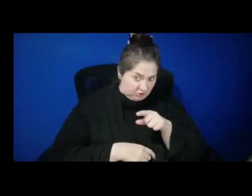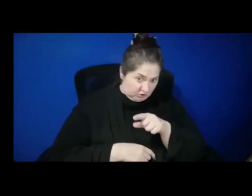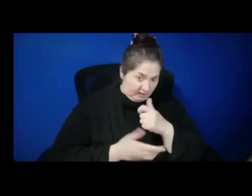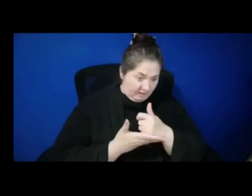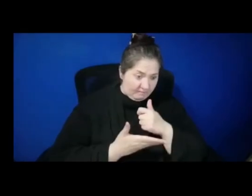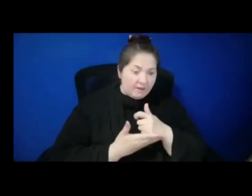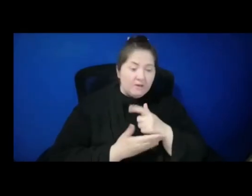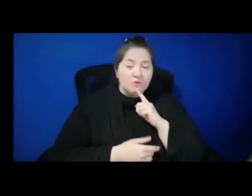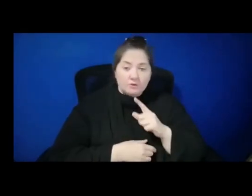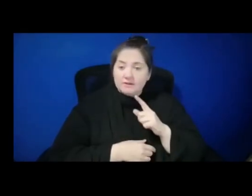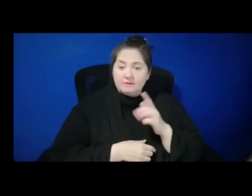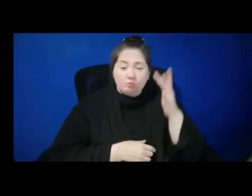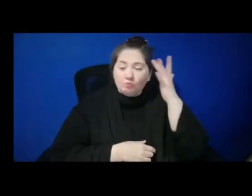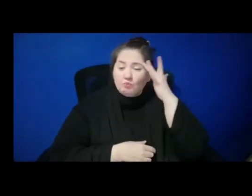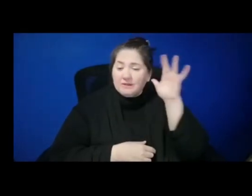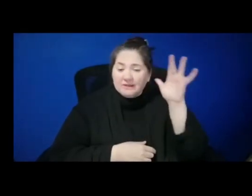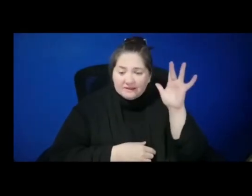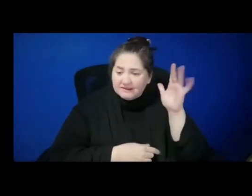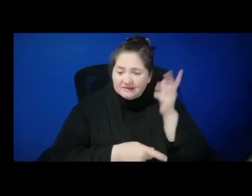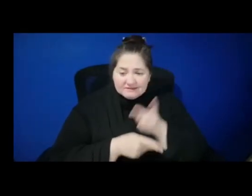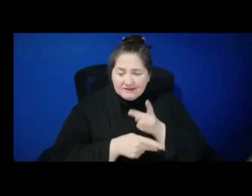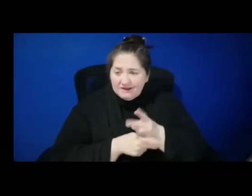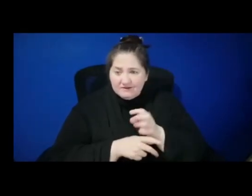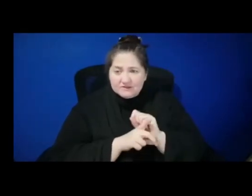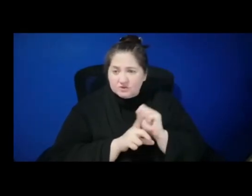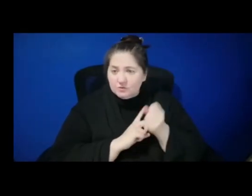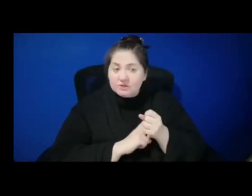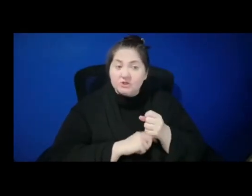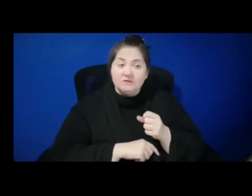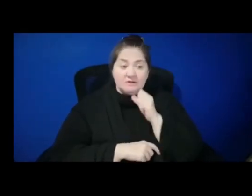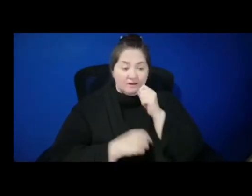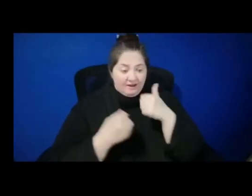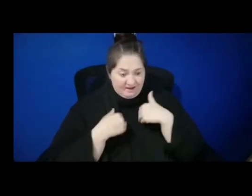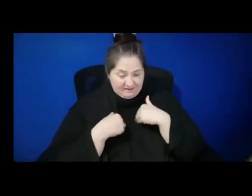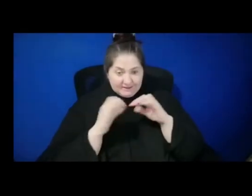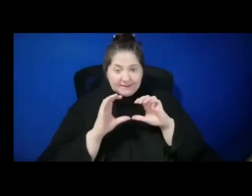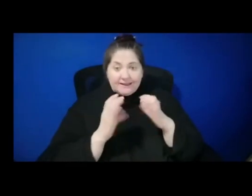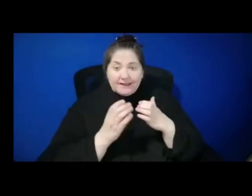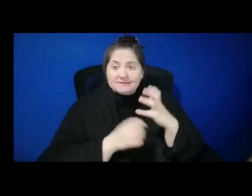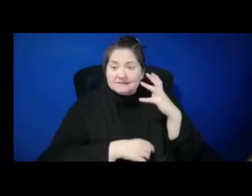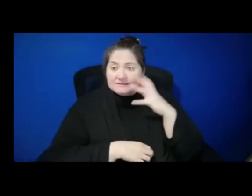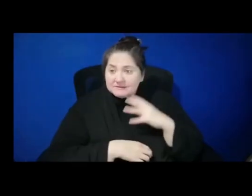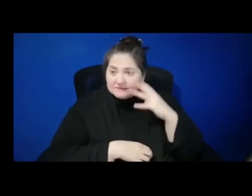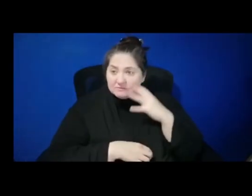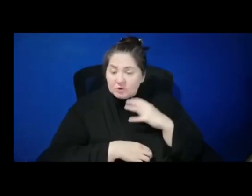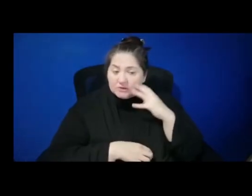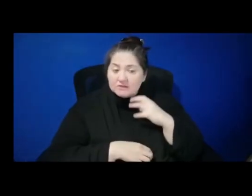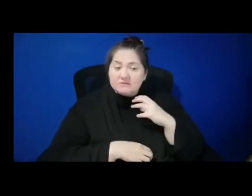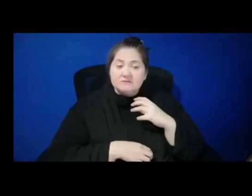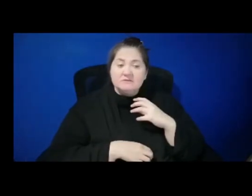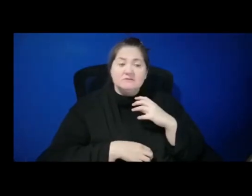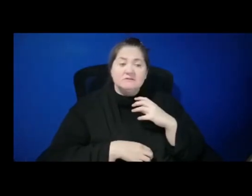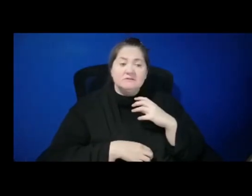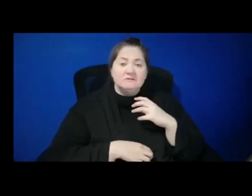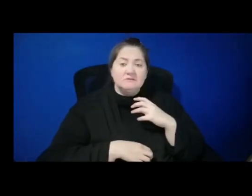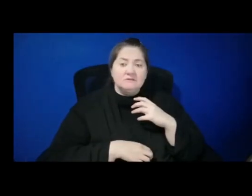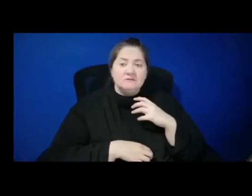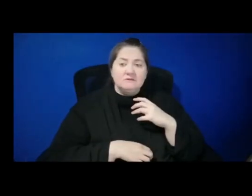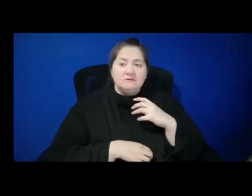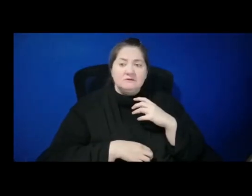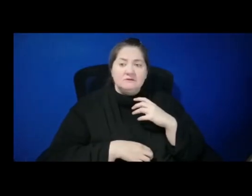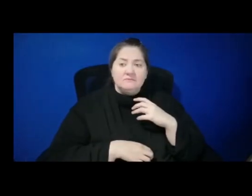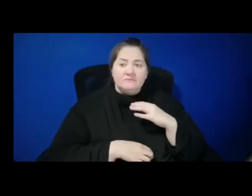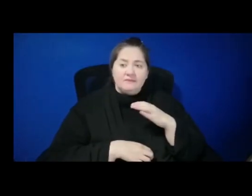her brilliantly take care of that. But had she had not had the experience, plus listening in